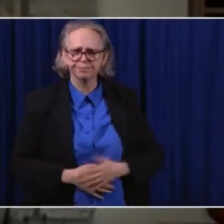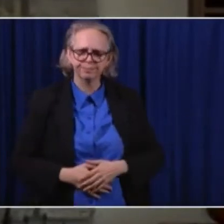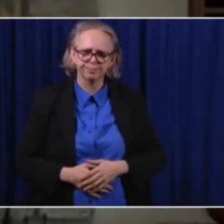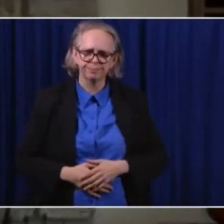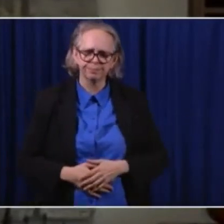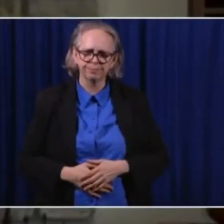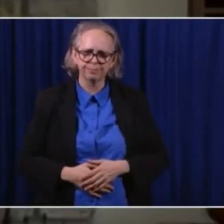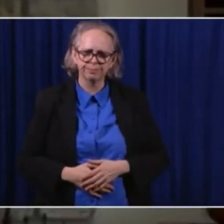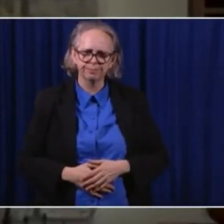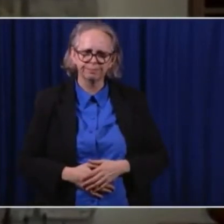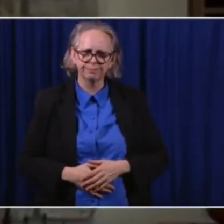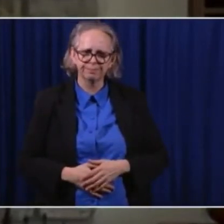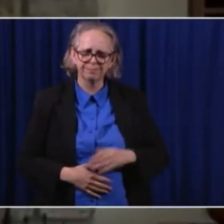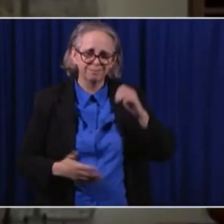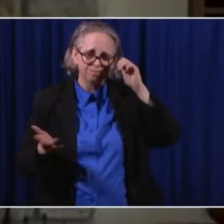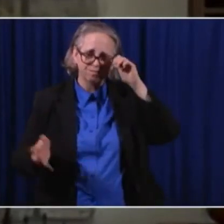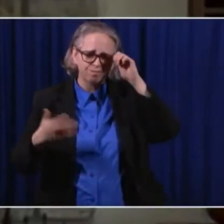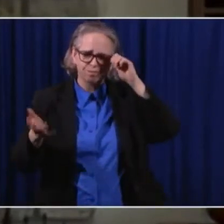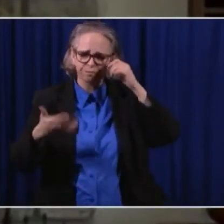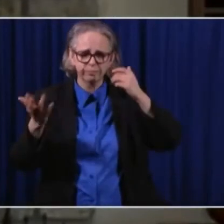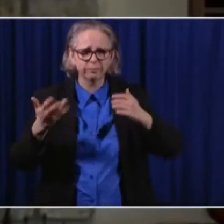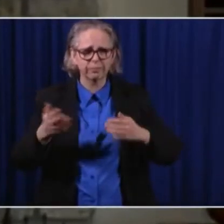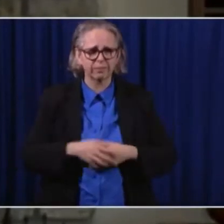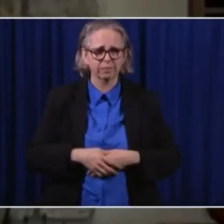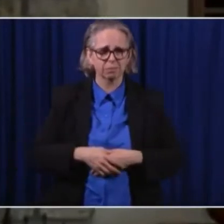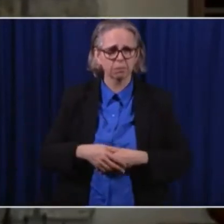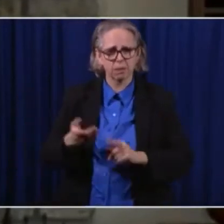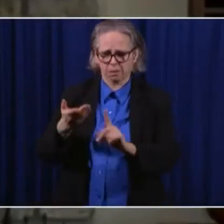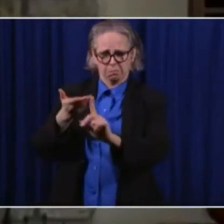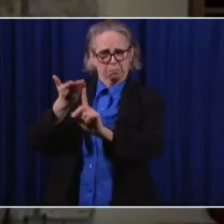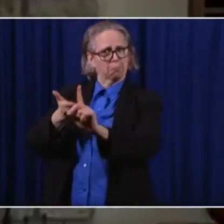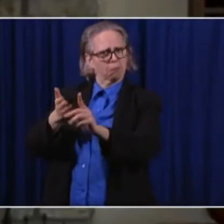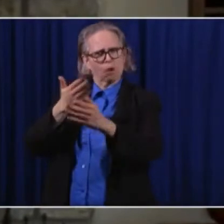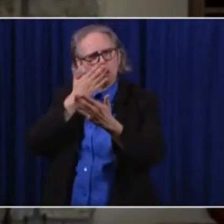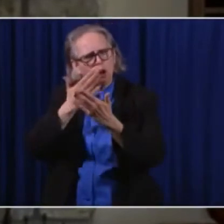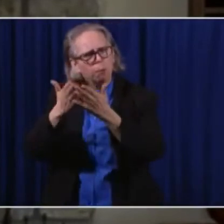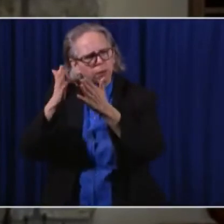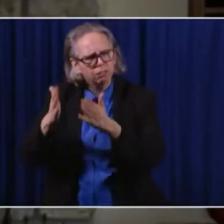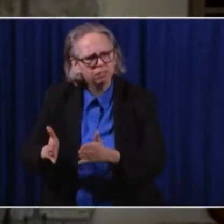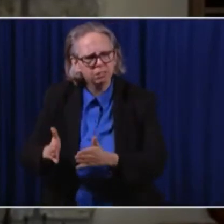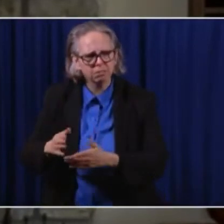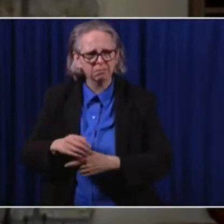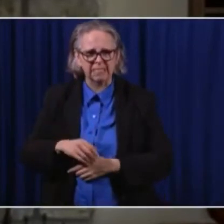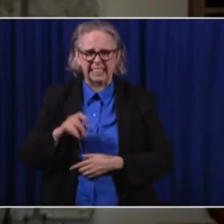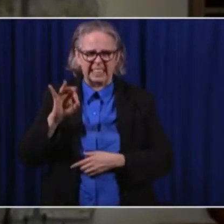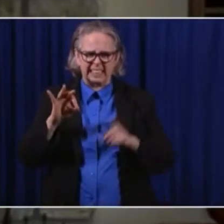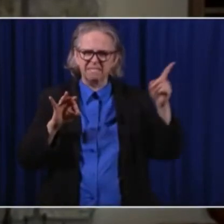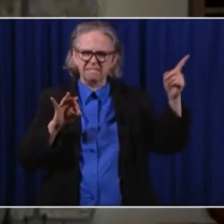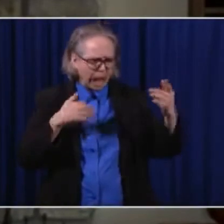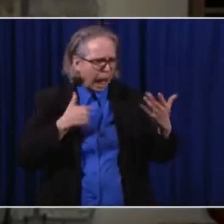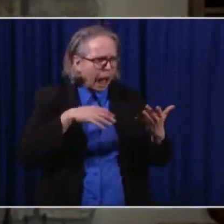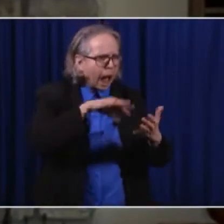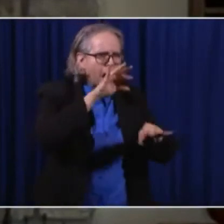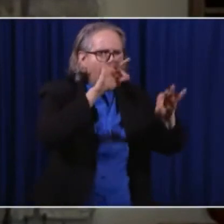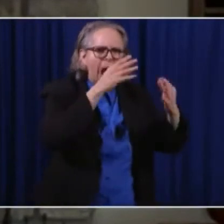hired him. I think he's a good person. If there's evidence to the contrary, then we'll act